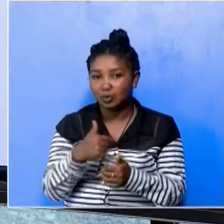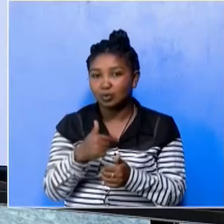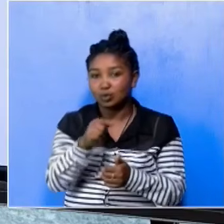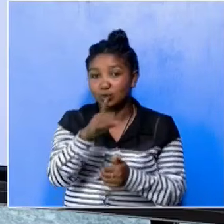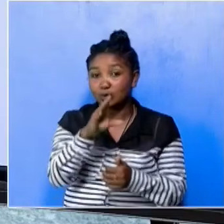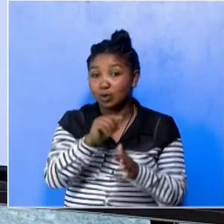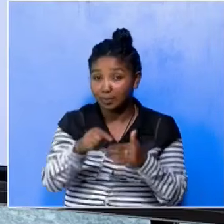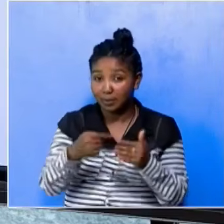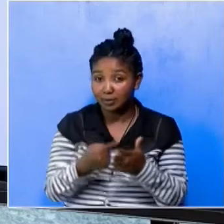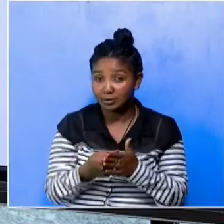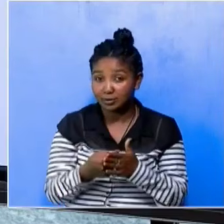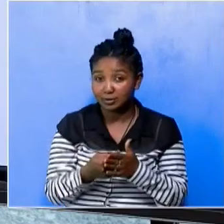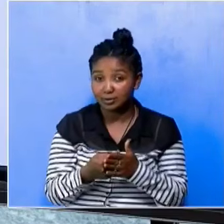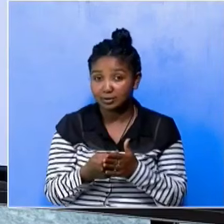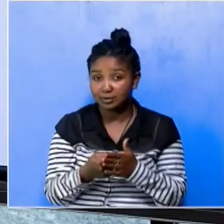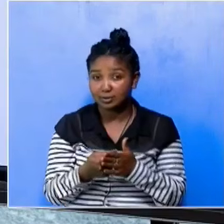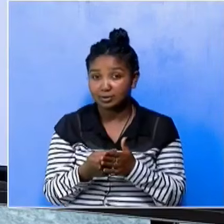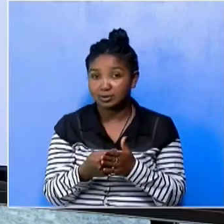about